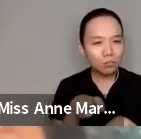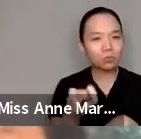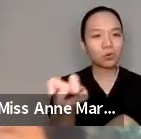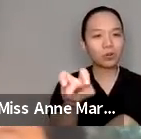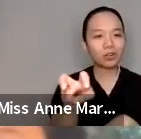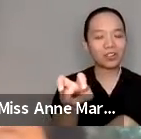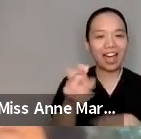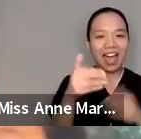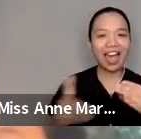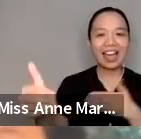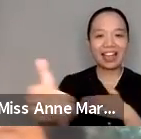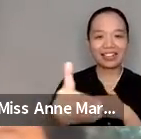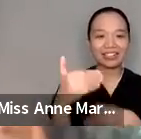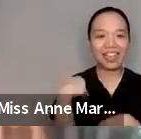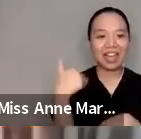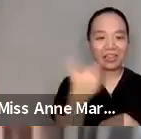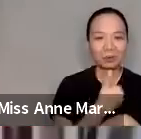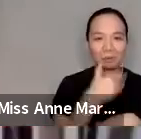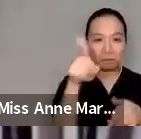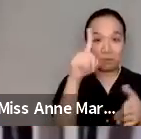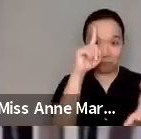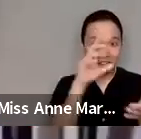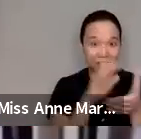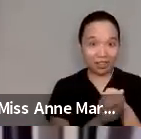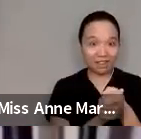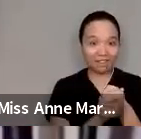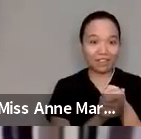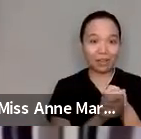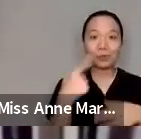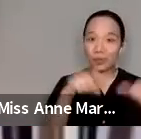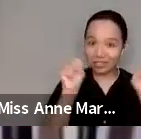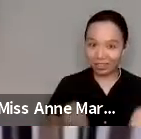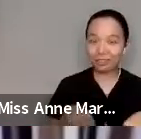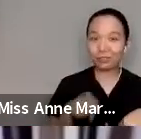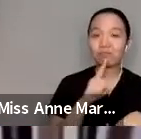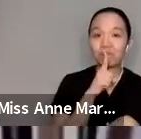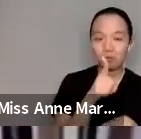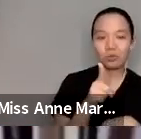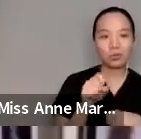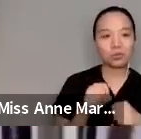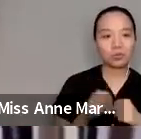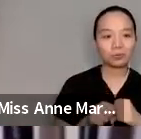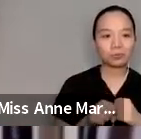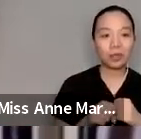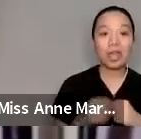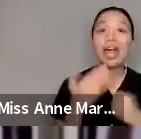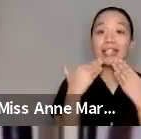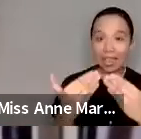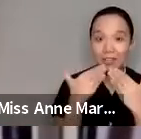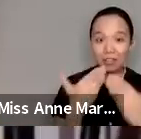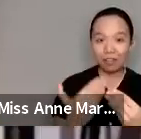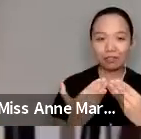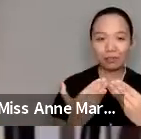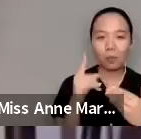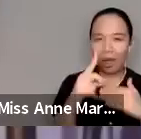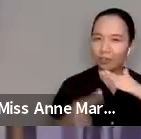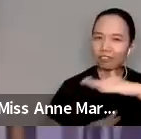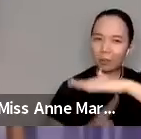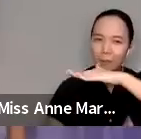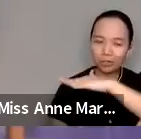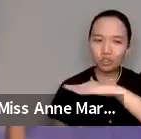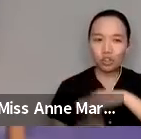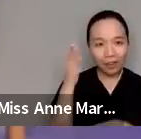journey ahead on our own, because you believe that we can do so. Thank you for being one of the bridges to